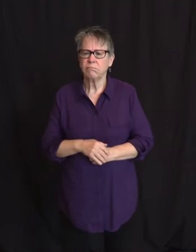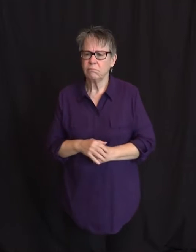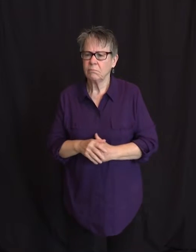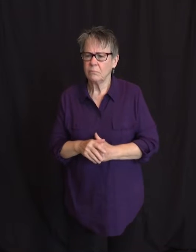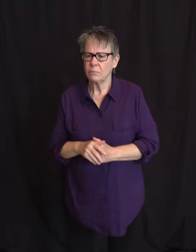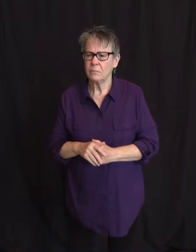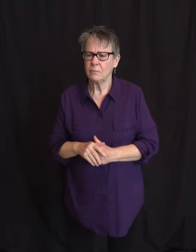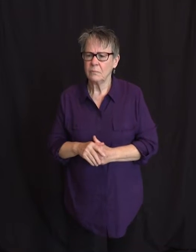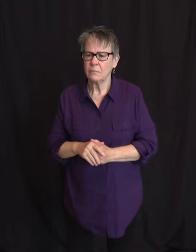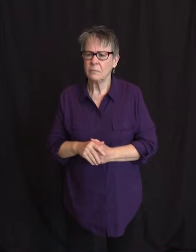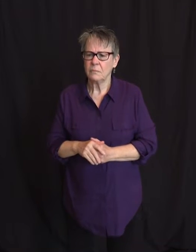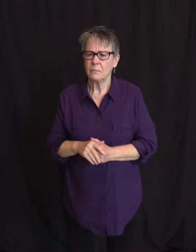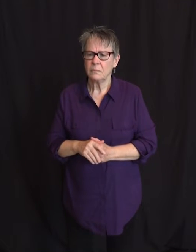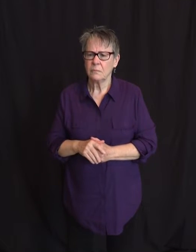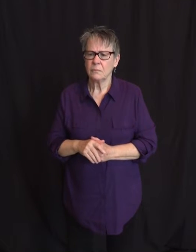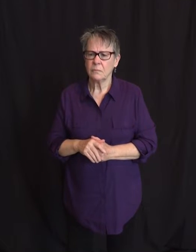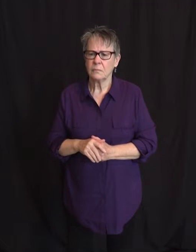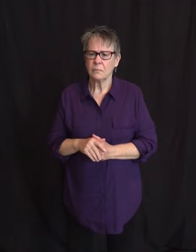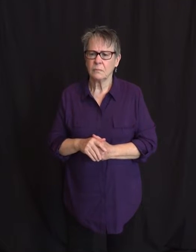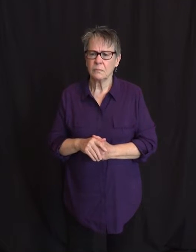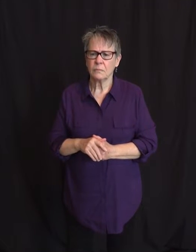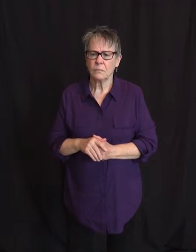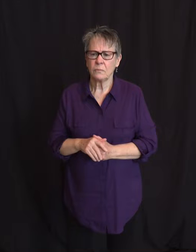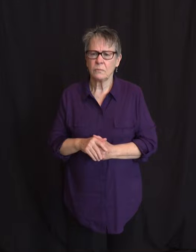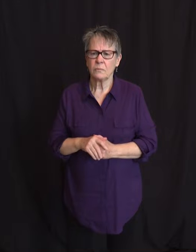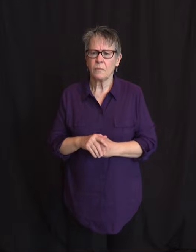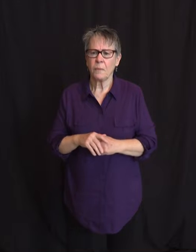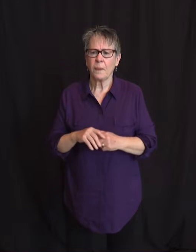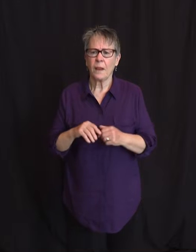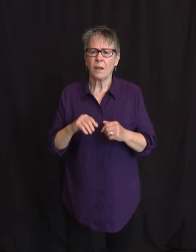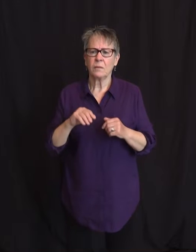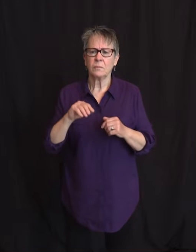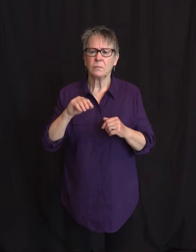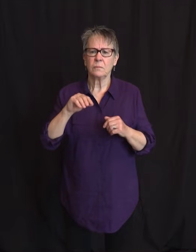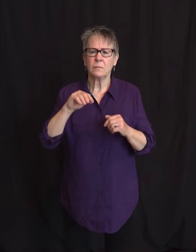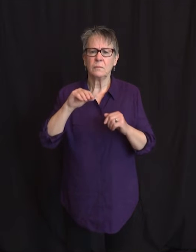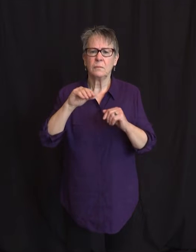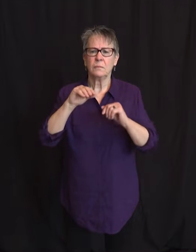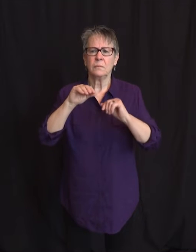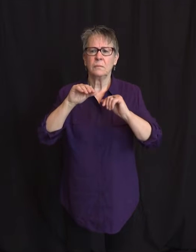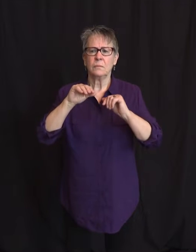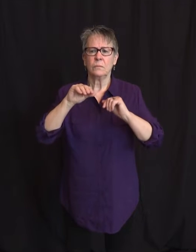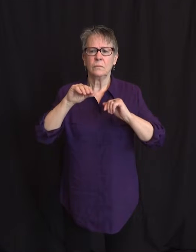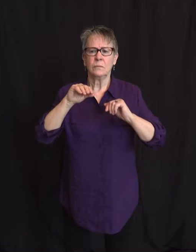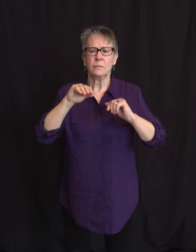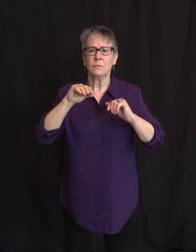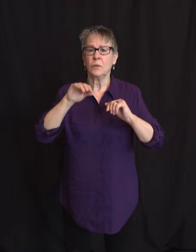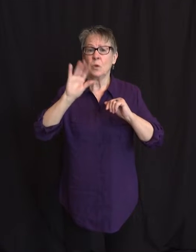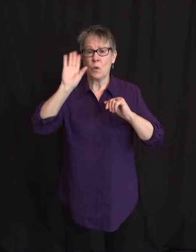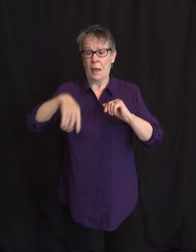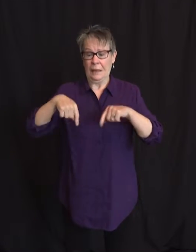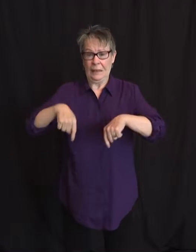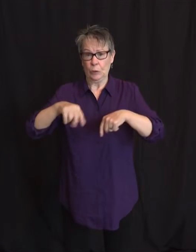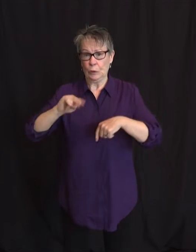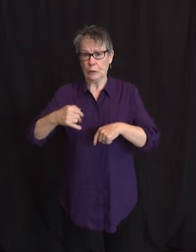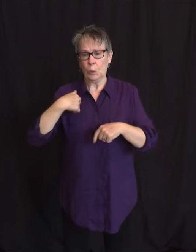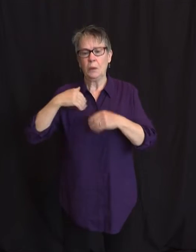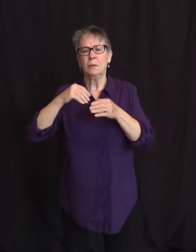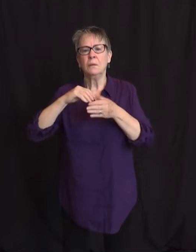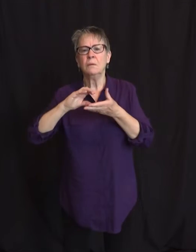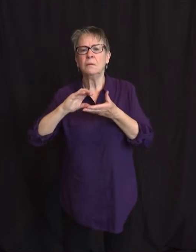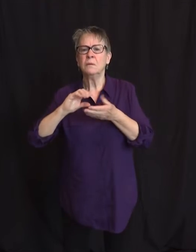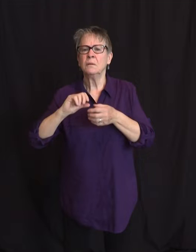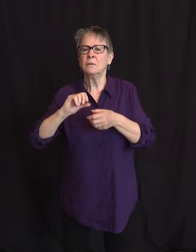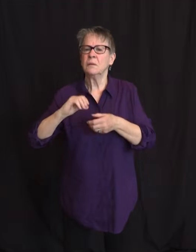send over $70 billion more to Washington, the federal government, than we receive. Kentucky